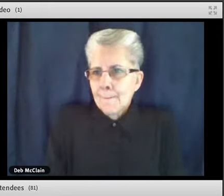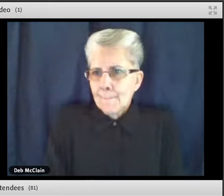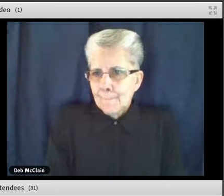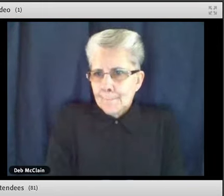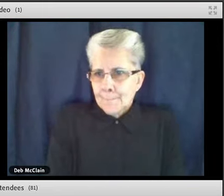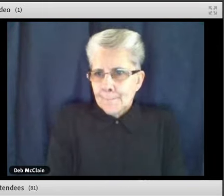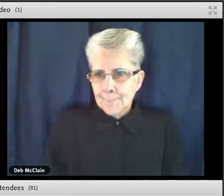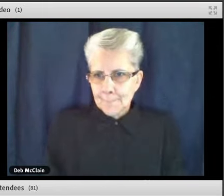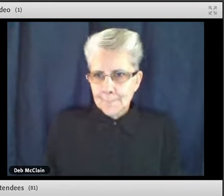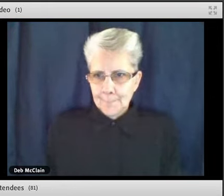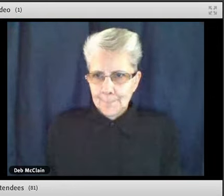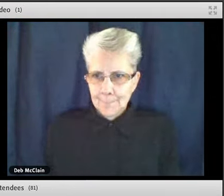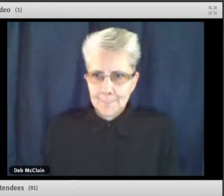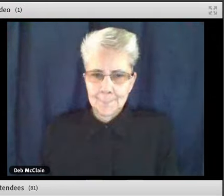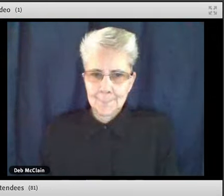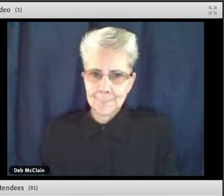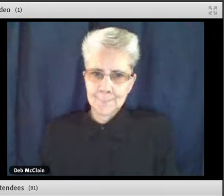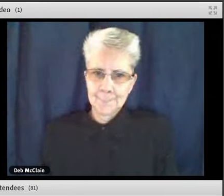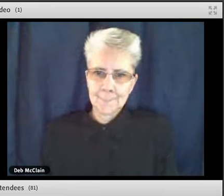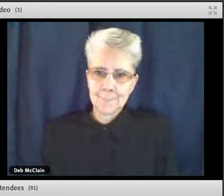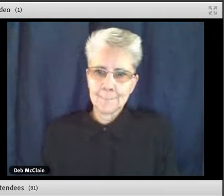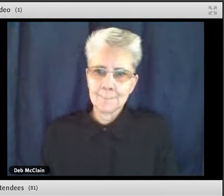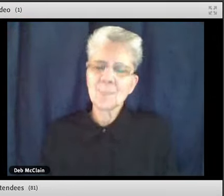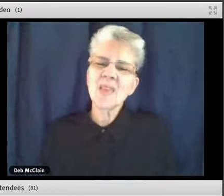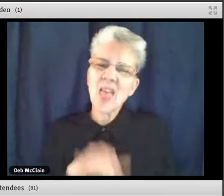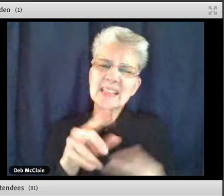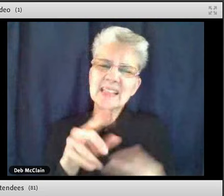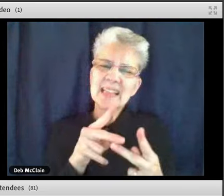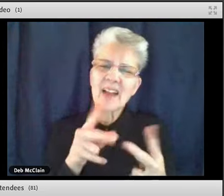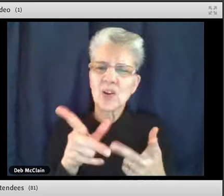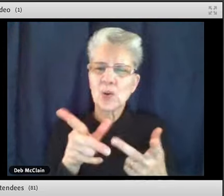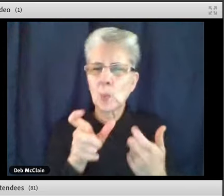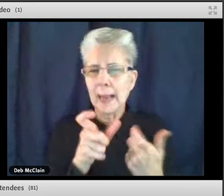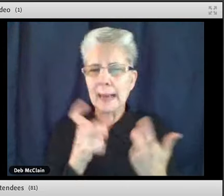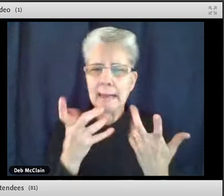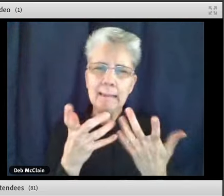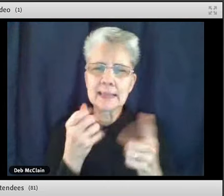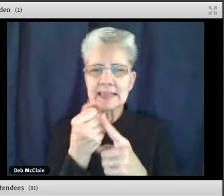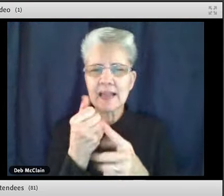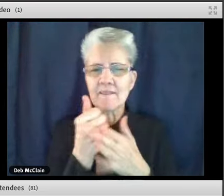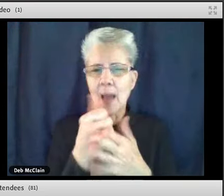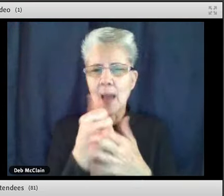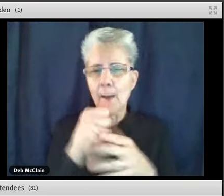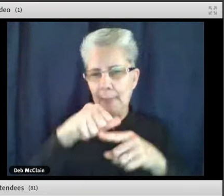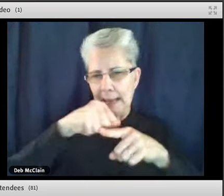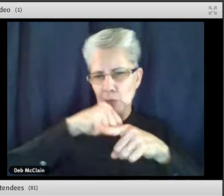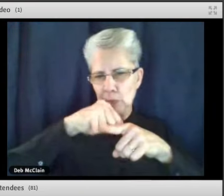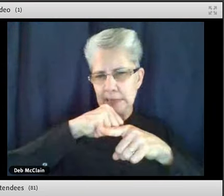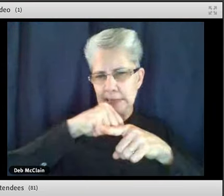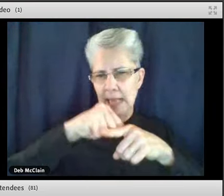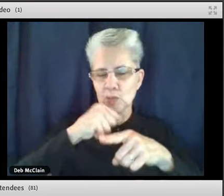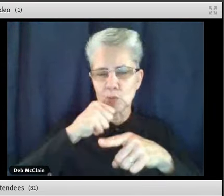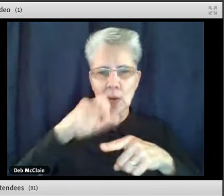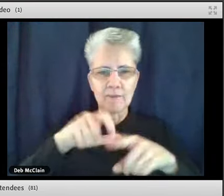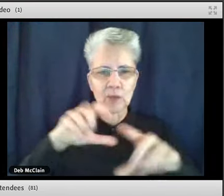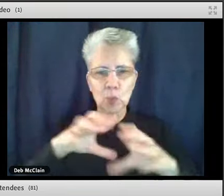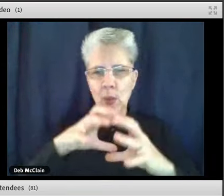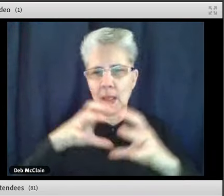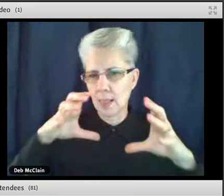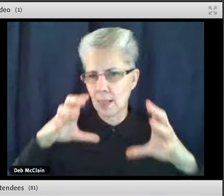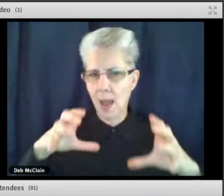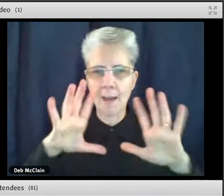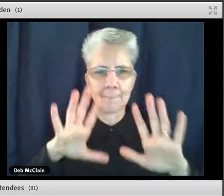that have feelings of stress during this time. You can also connect to their website. You can talk with them through text. So it's just a